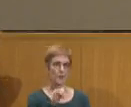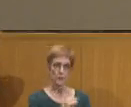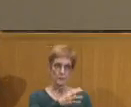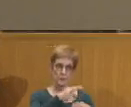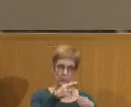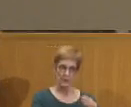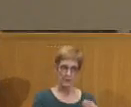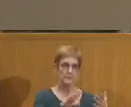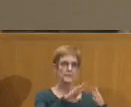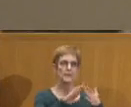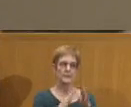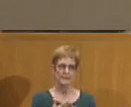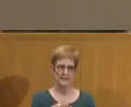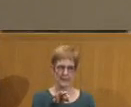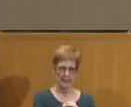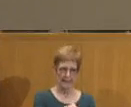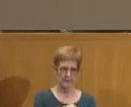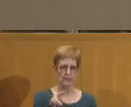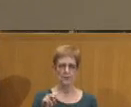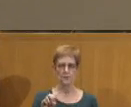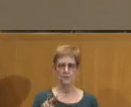9,057 votes, elected.